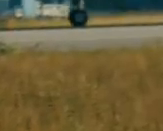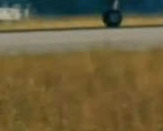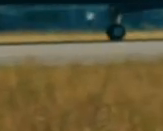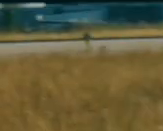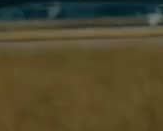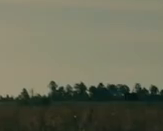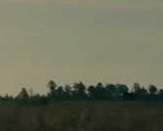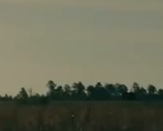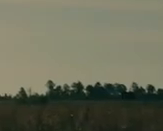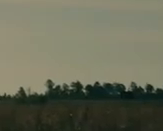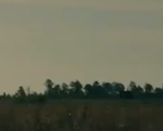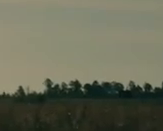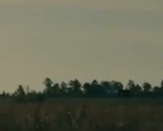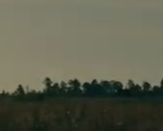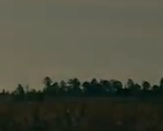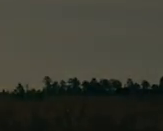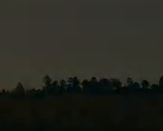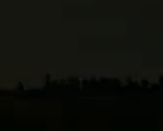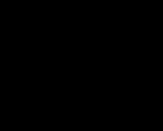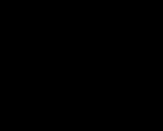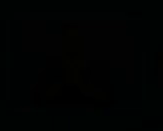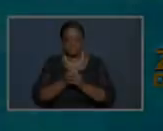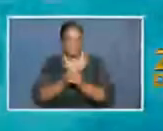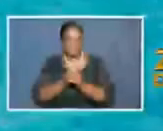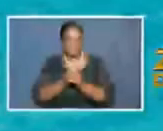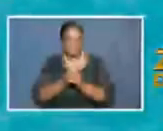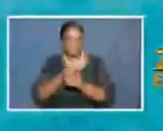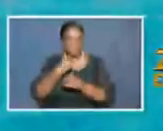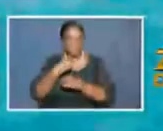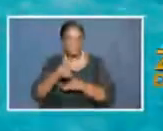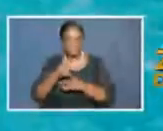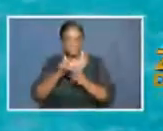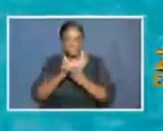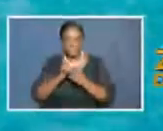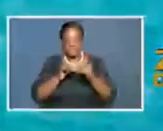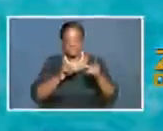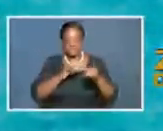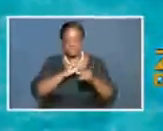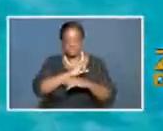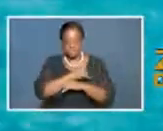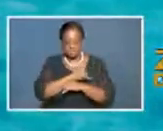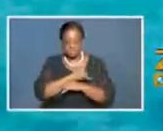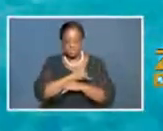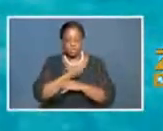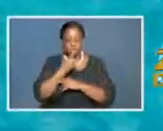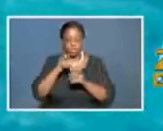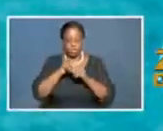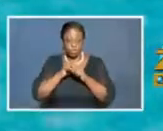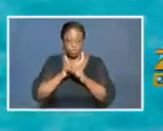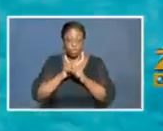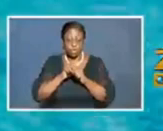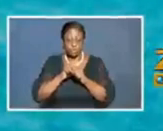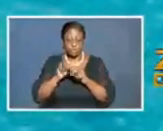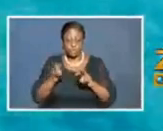Florida. Ladies and gentlemen, welcome to Fort Lauderdale. Jeff Moulton, owner of Seize a Day, the tour company that